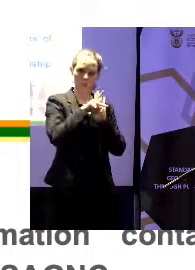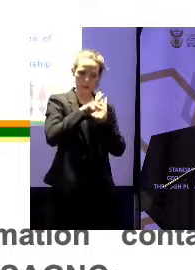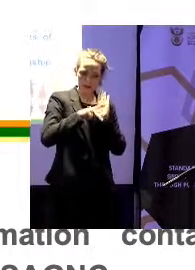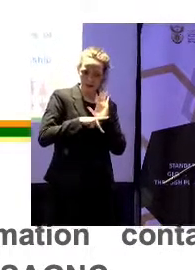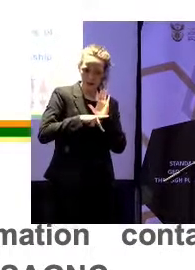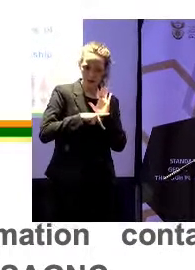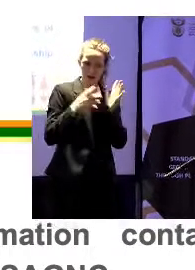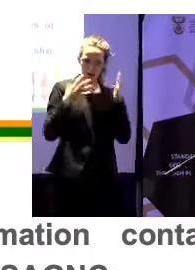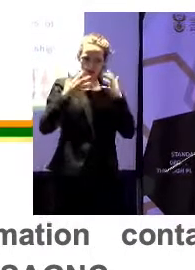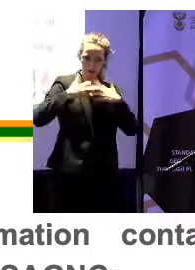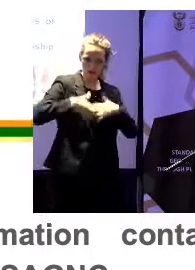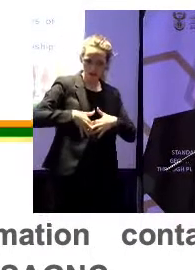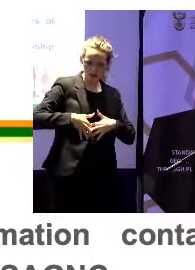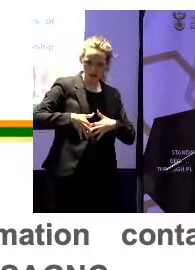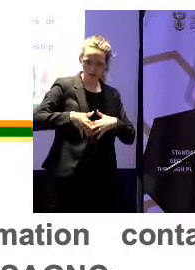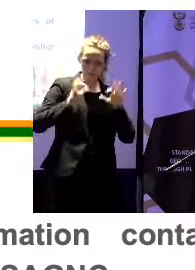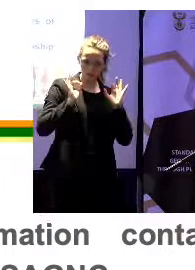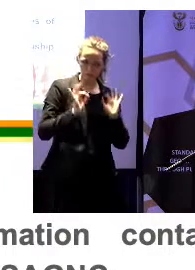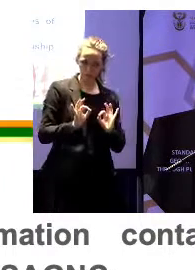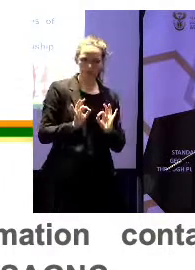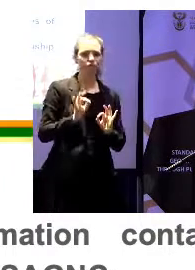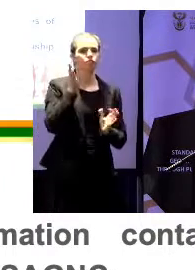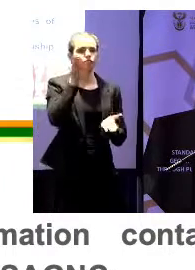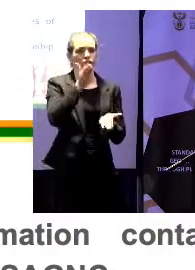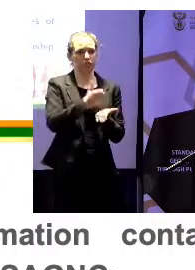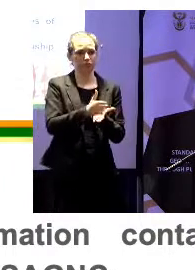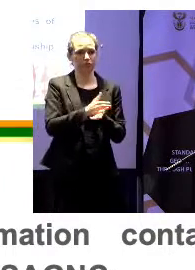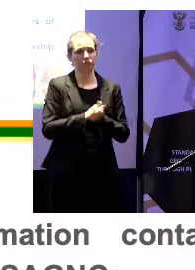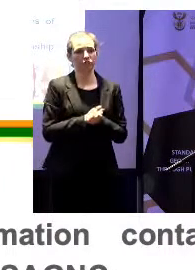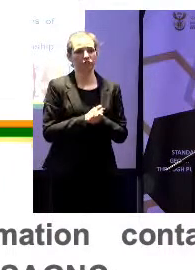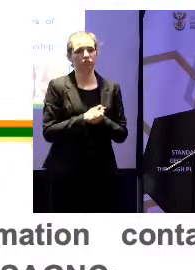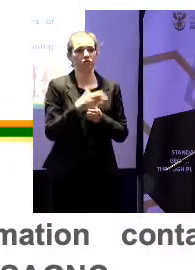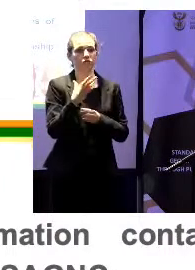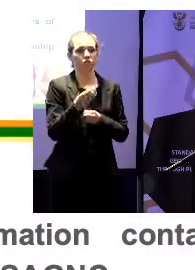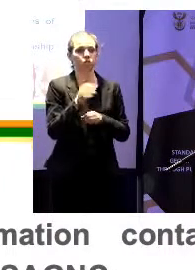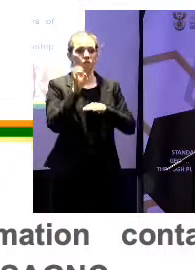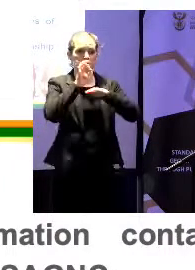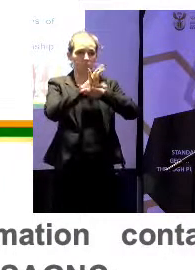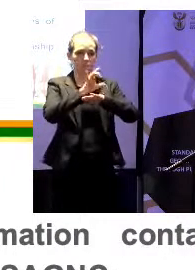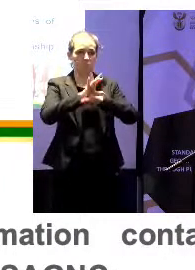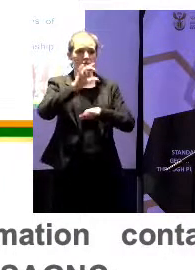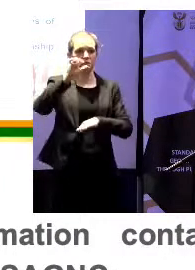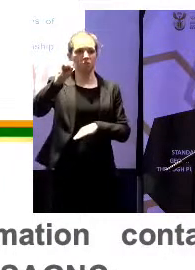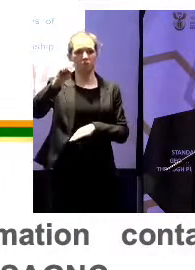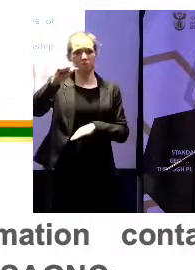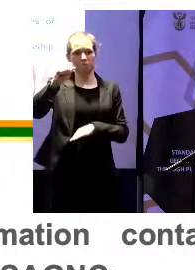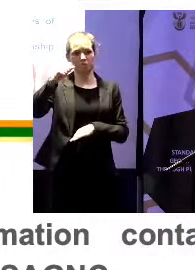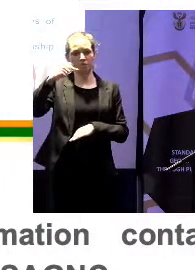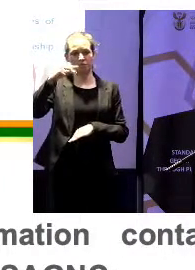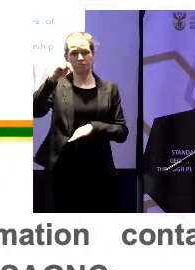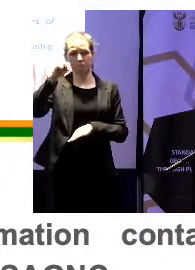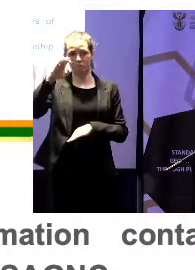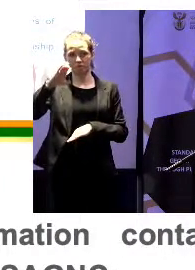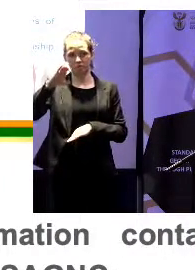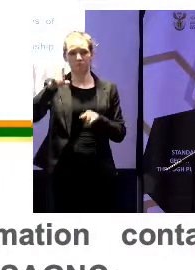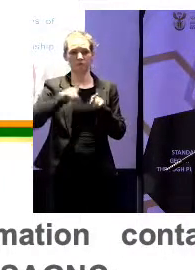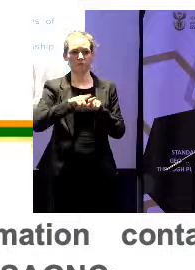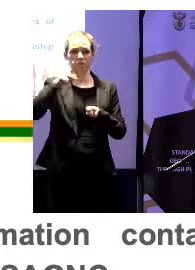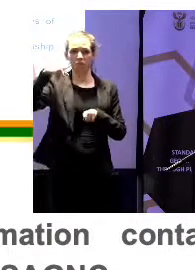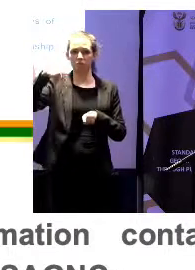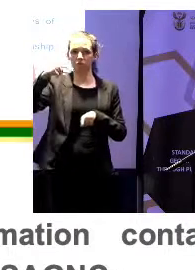and so forth. We also advise SAGNC itself, the PGNCs, on